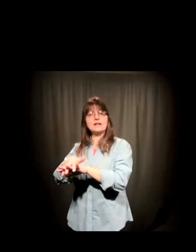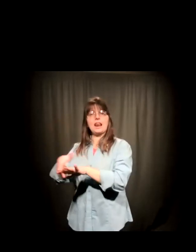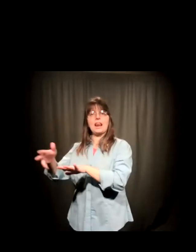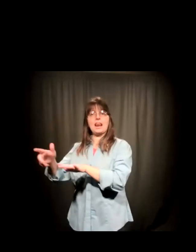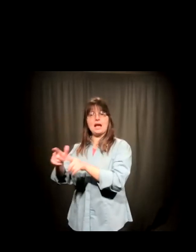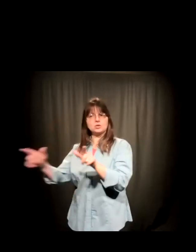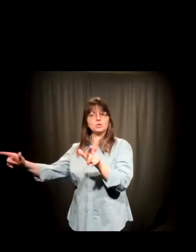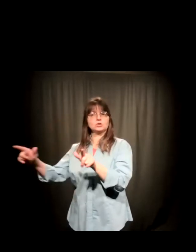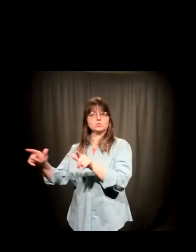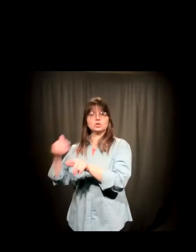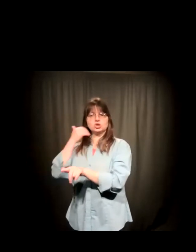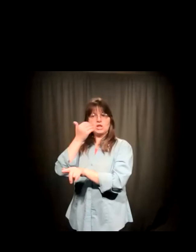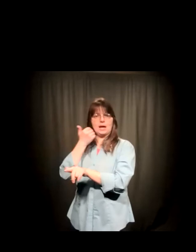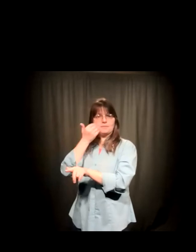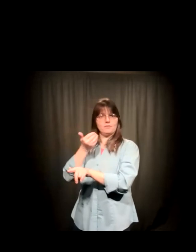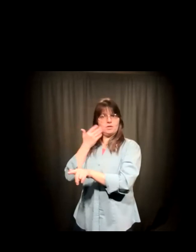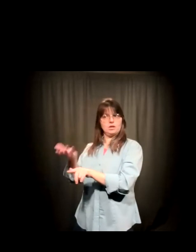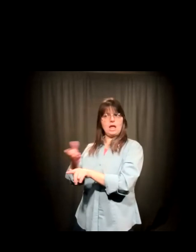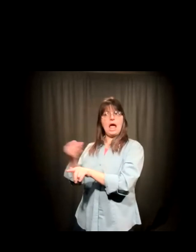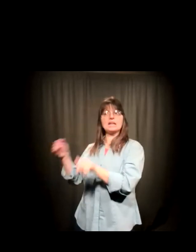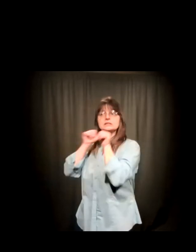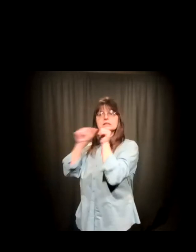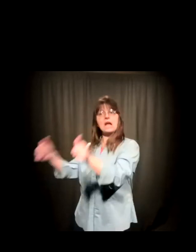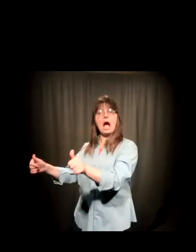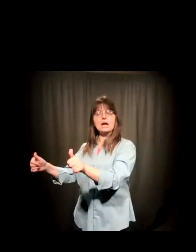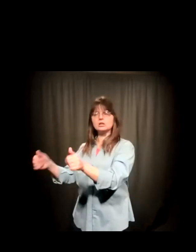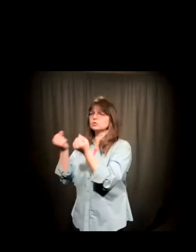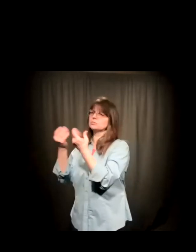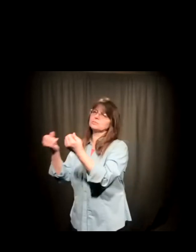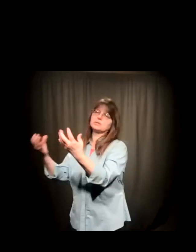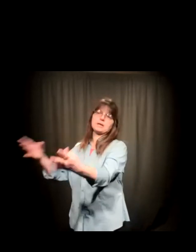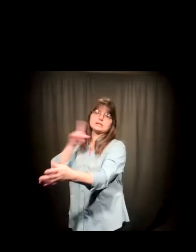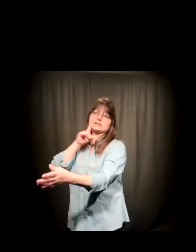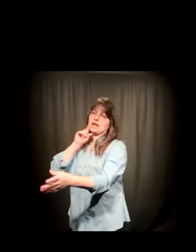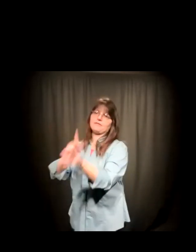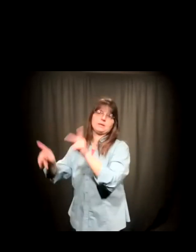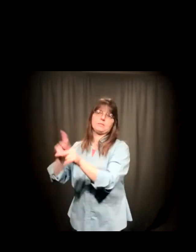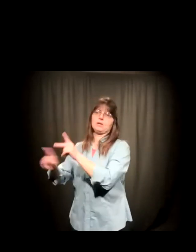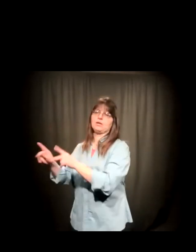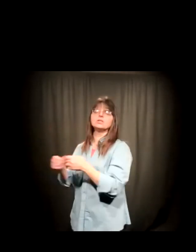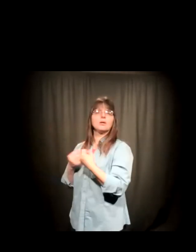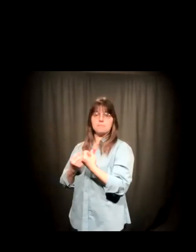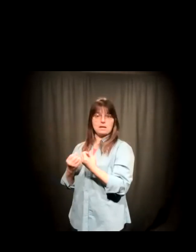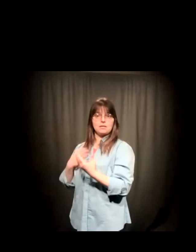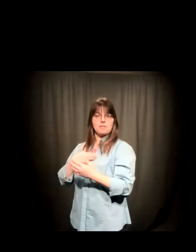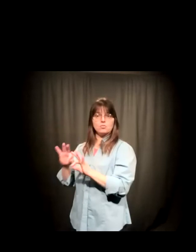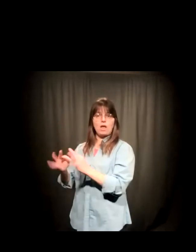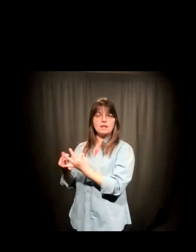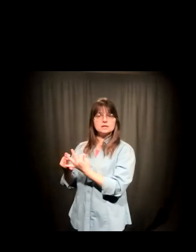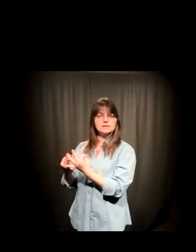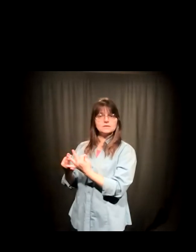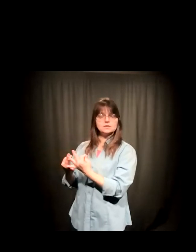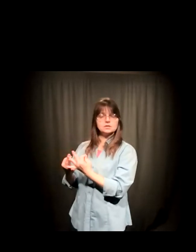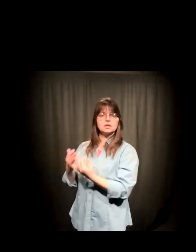shamed and denied to many other deaf people, and including some of my relatives. My grandfather,